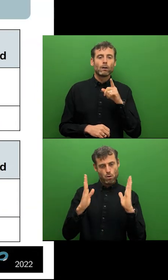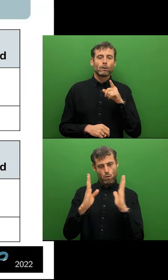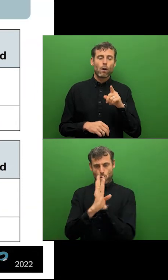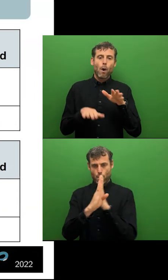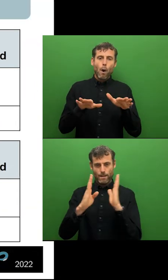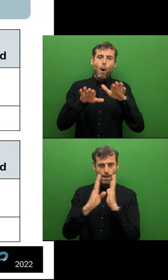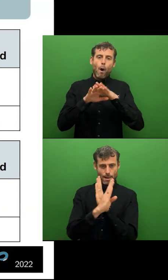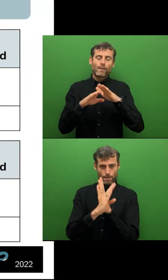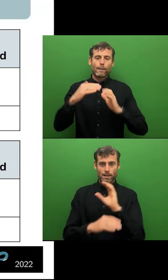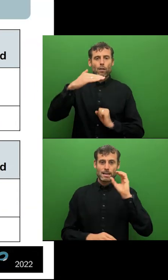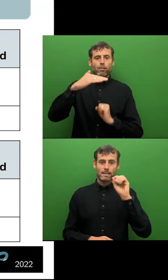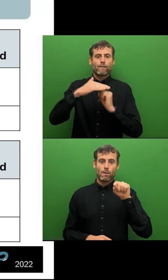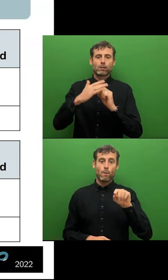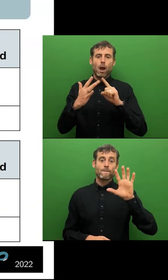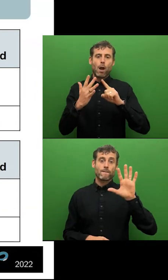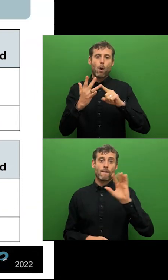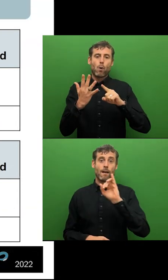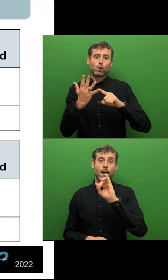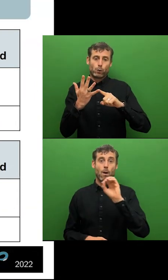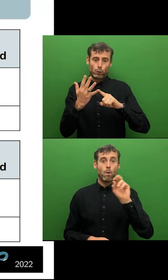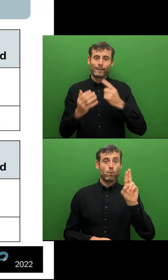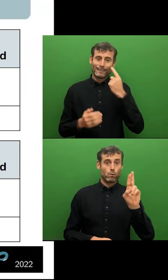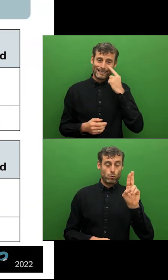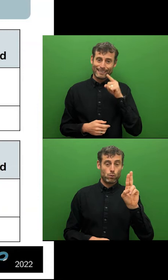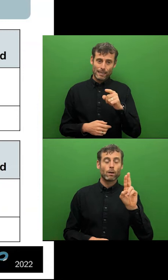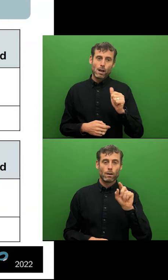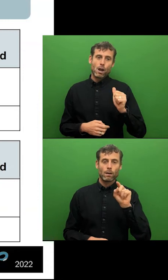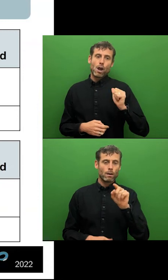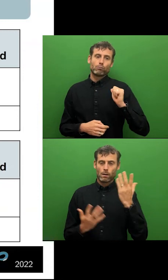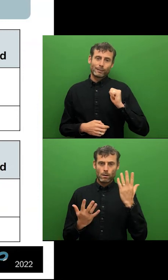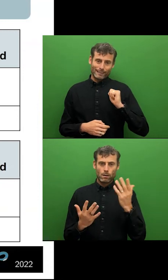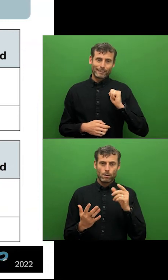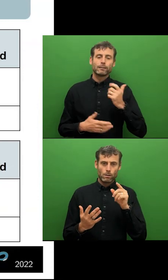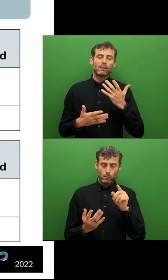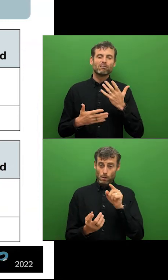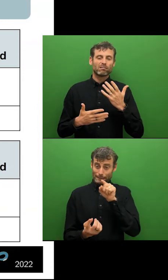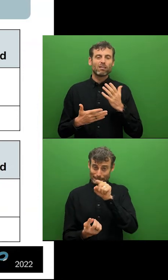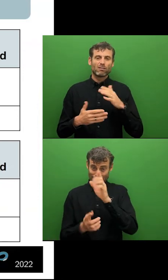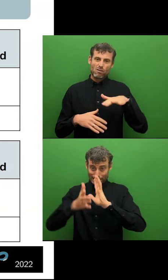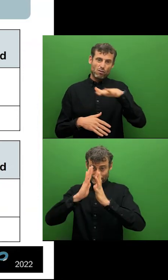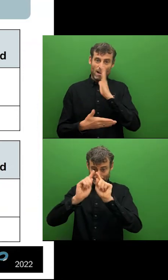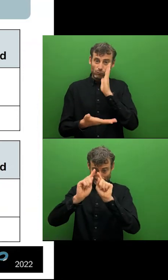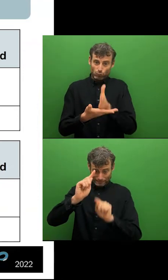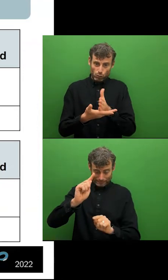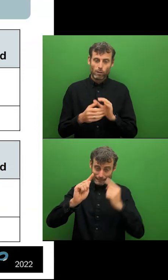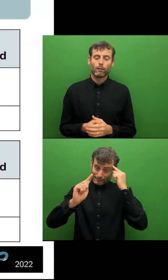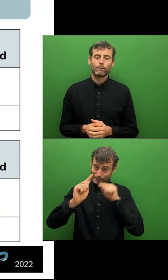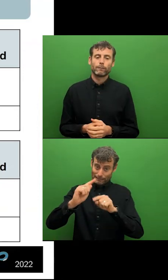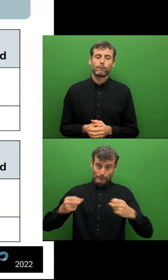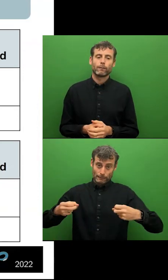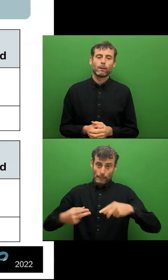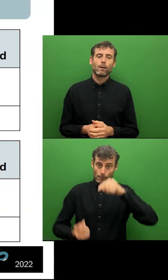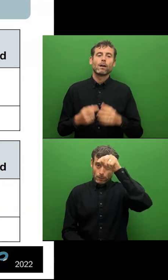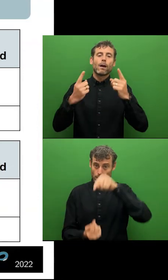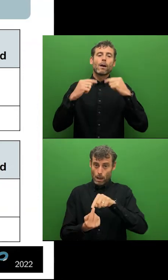overlap threshold of 0.5 IOU between predicted and ground truth subtitle locations.